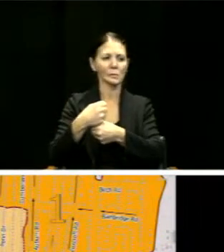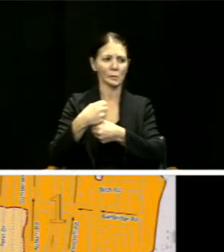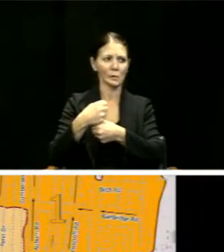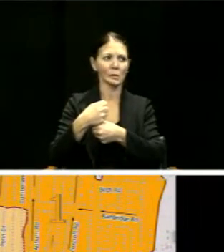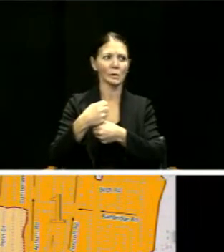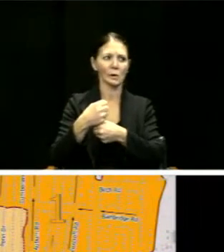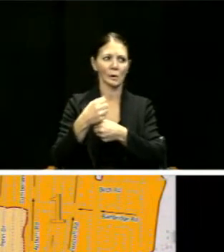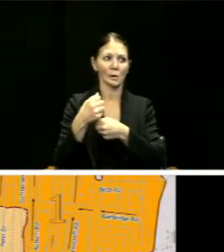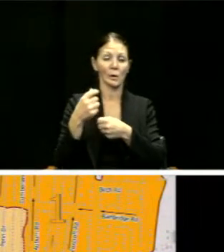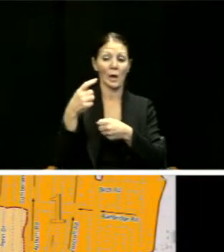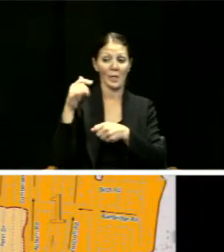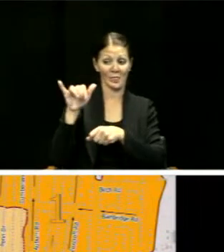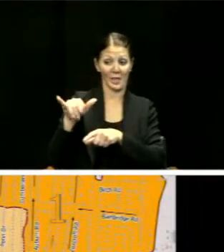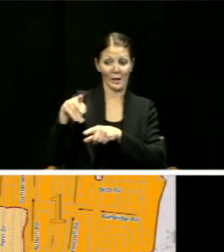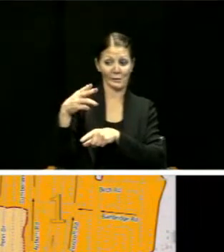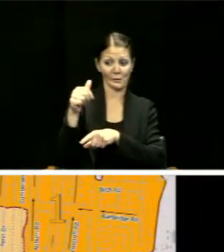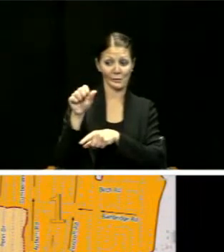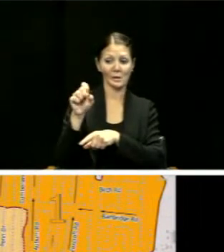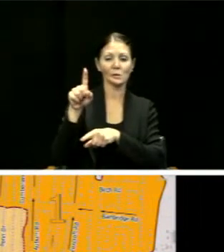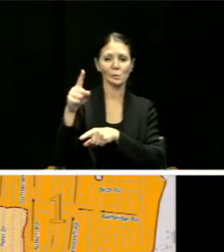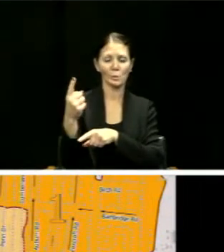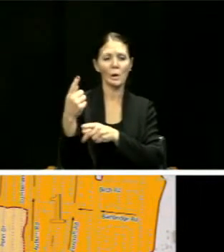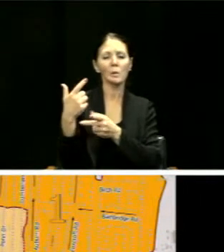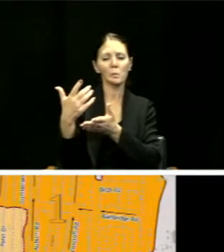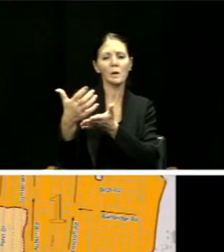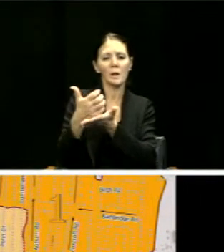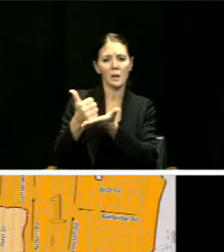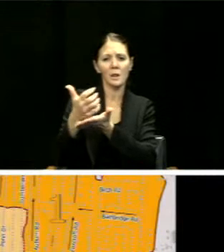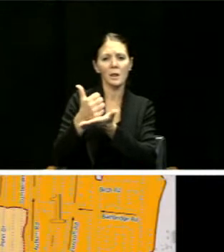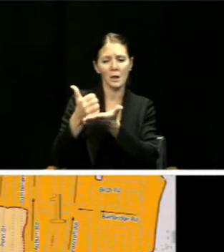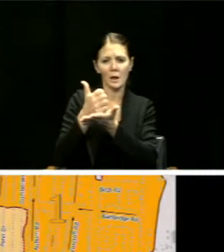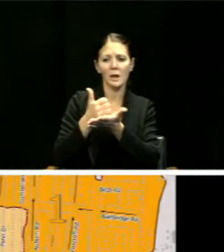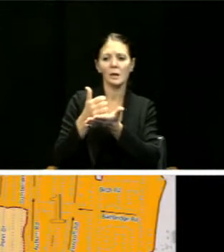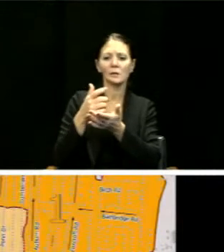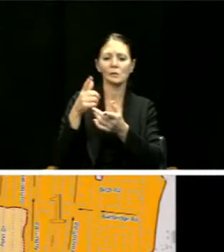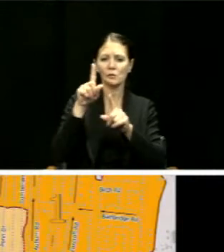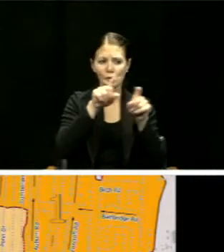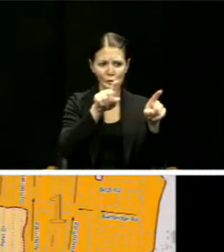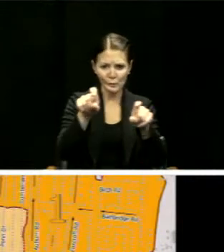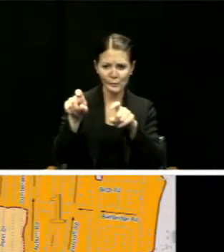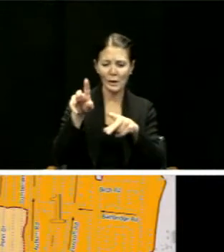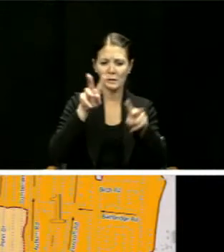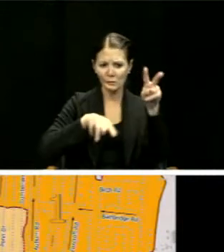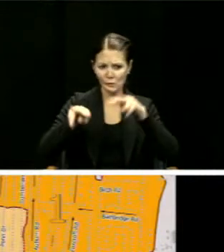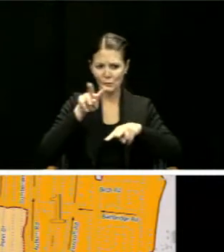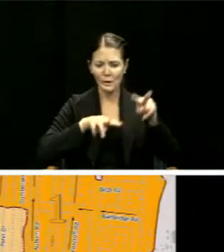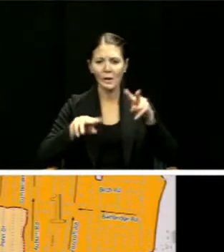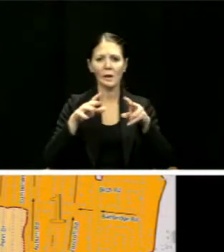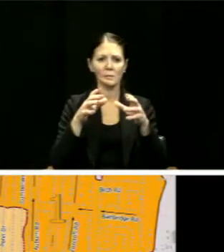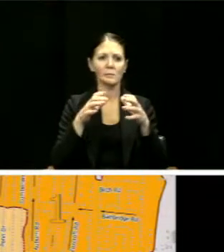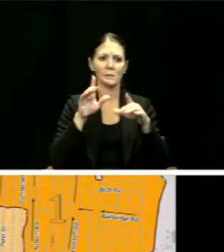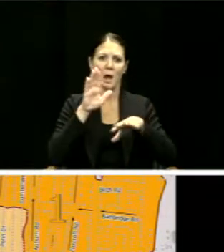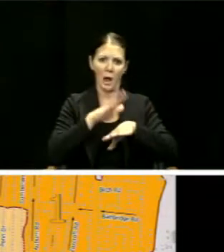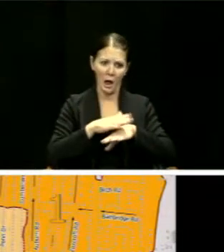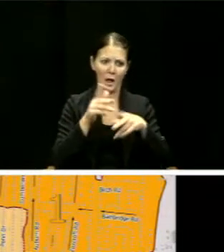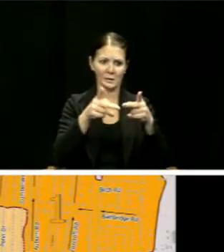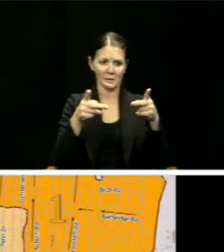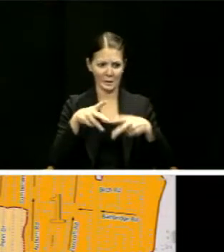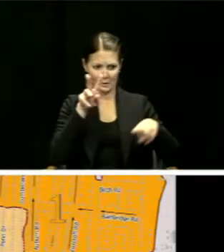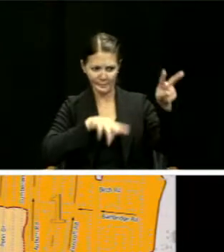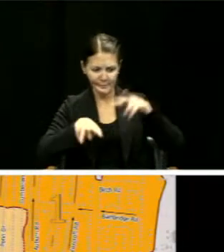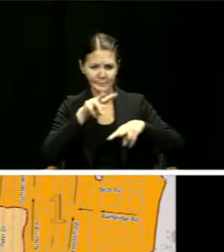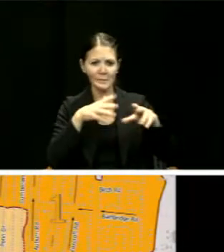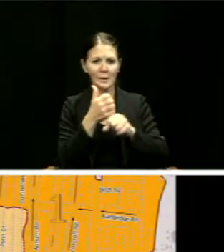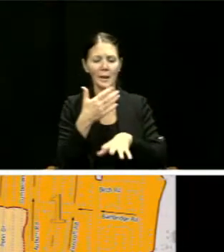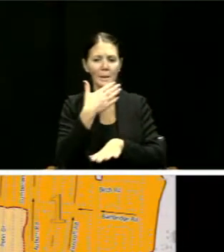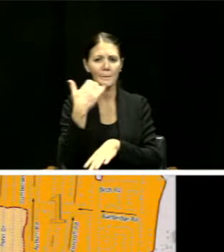for phase one, we did collect and review data. We surveyed the area and performed quite a bit of field work to get a better